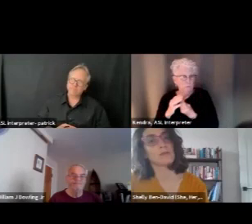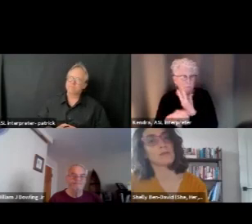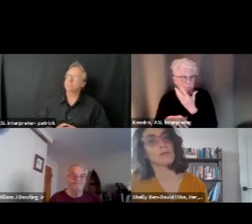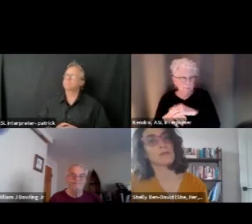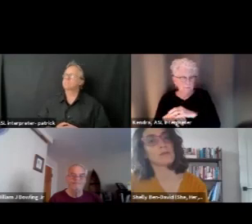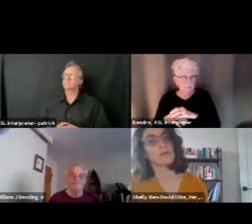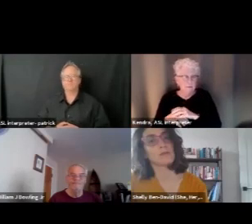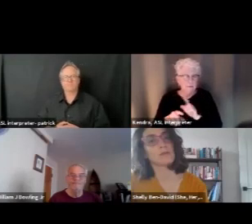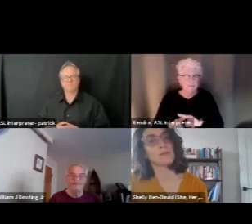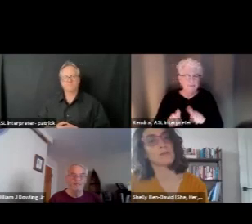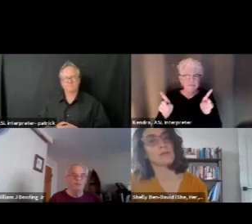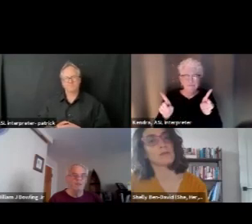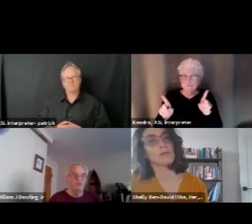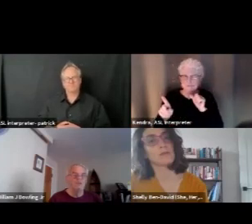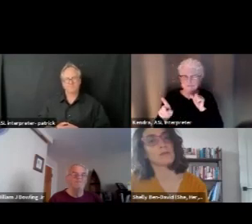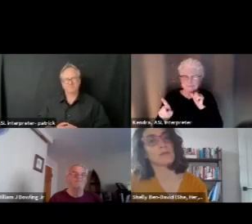distinct phenomenon.